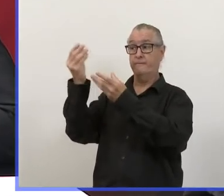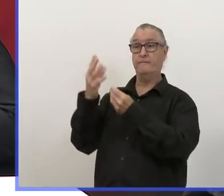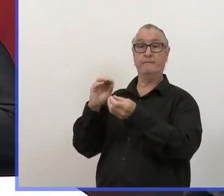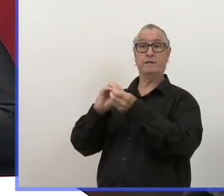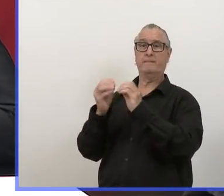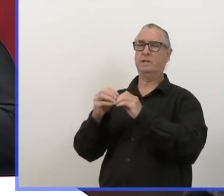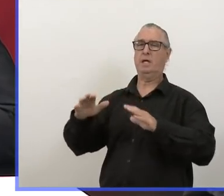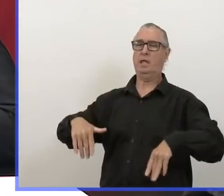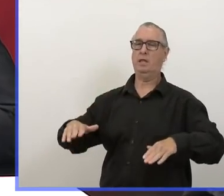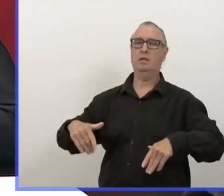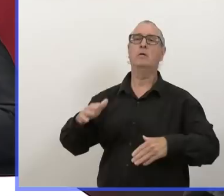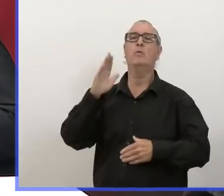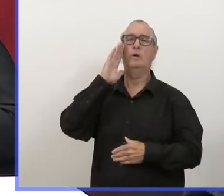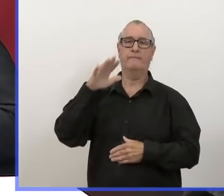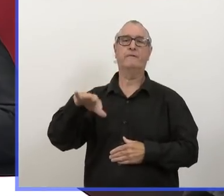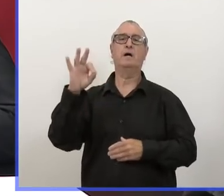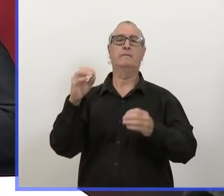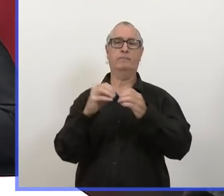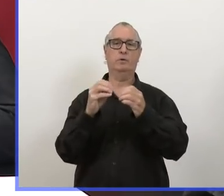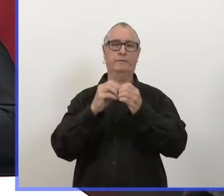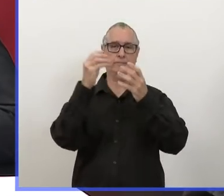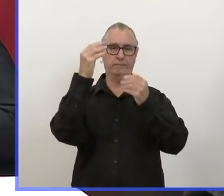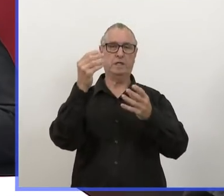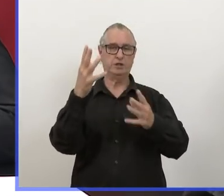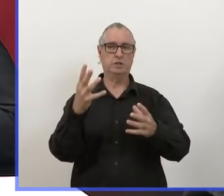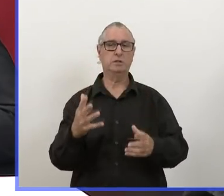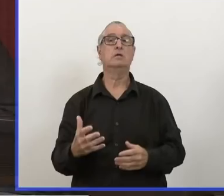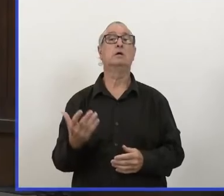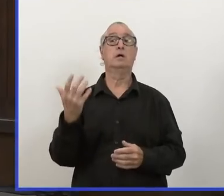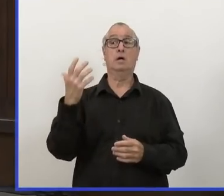relation to hospital use and ICU use as well.